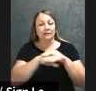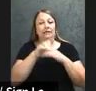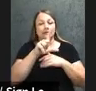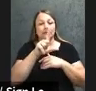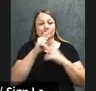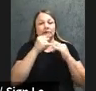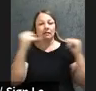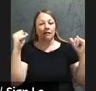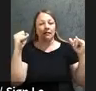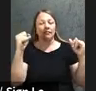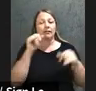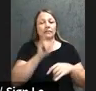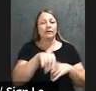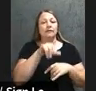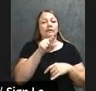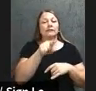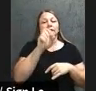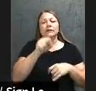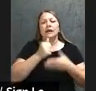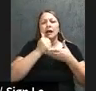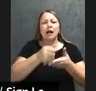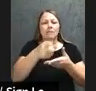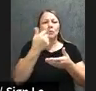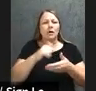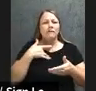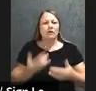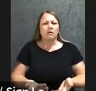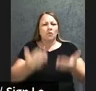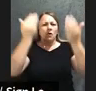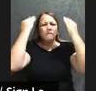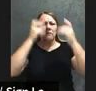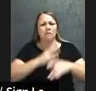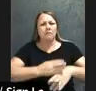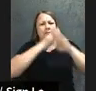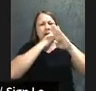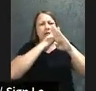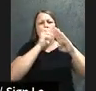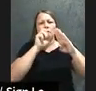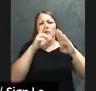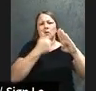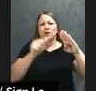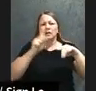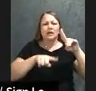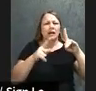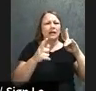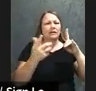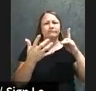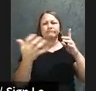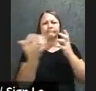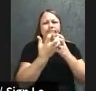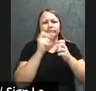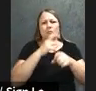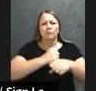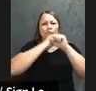transportation. They can help you overcome any kind of barriers related to disability that might prohibit you from getting a vaccine. So